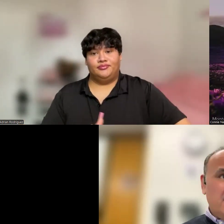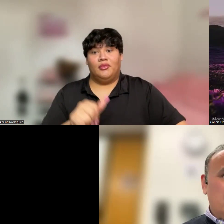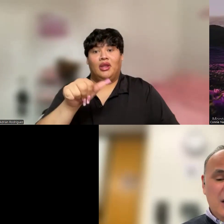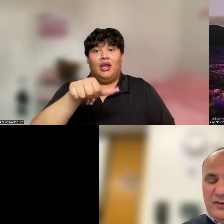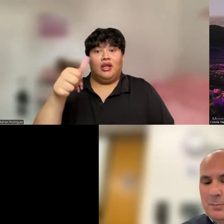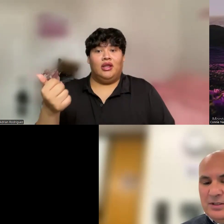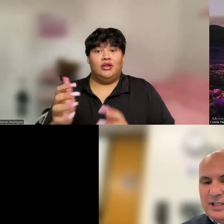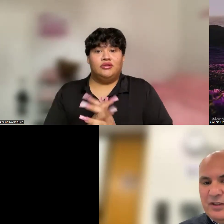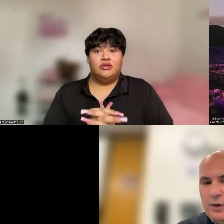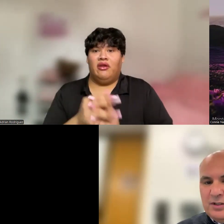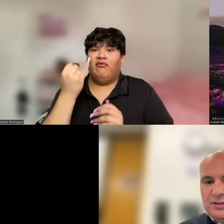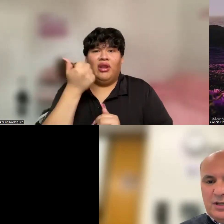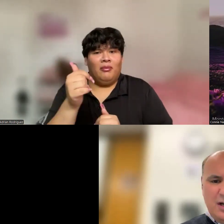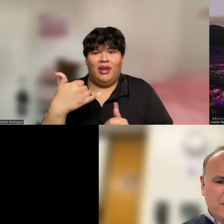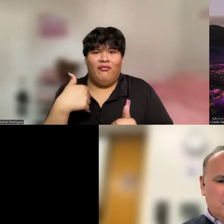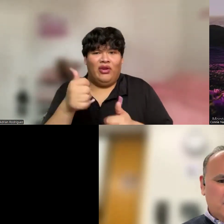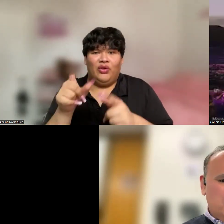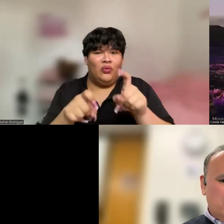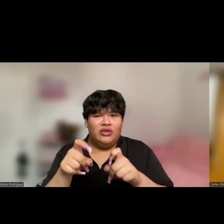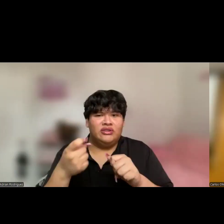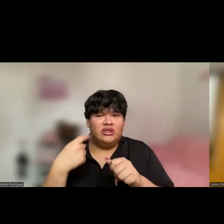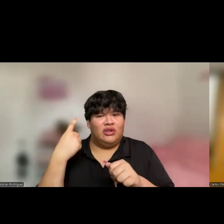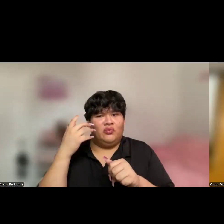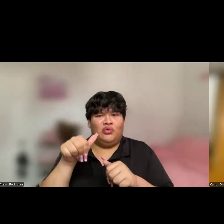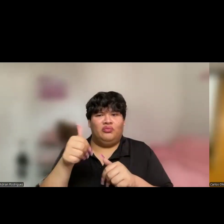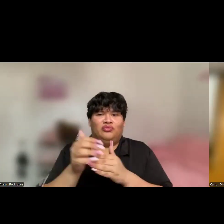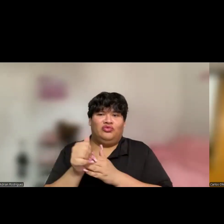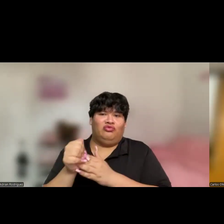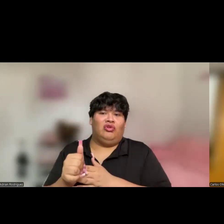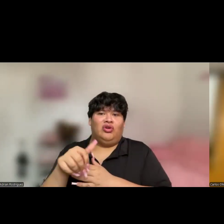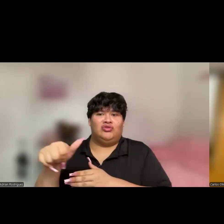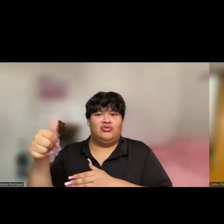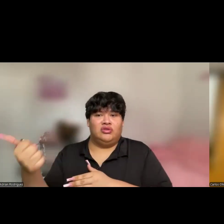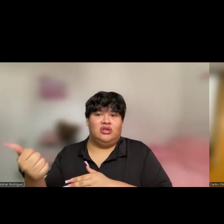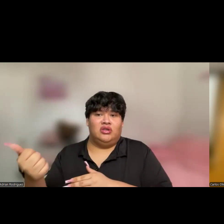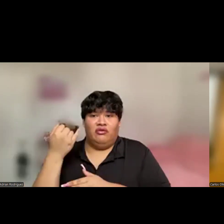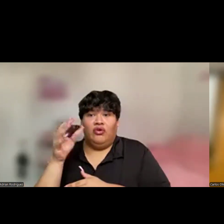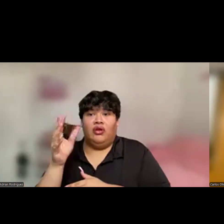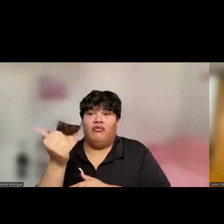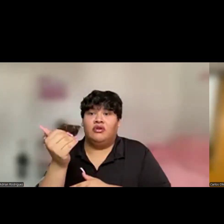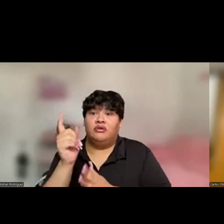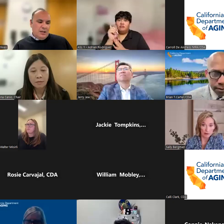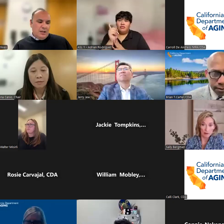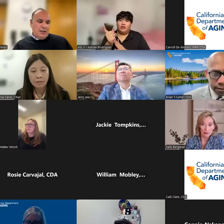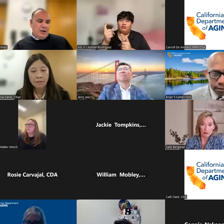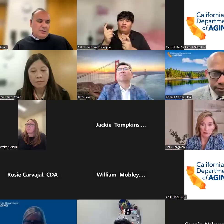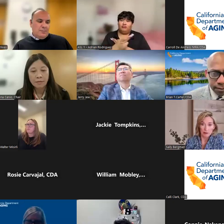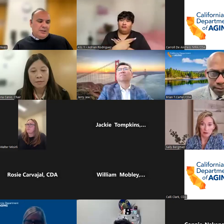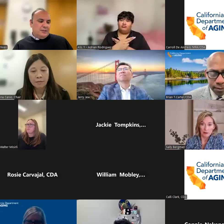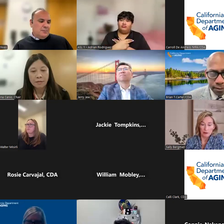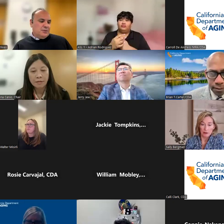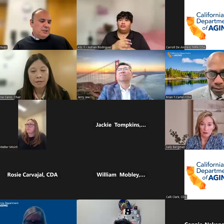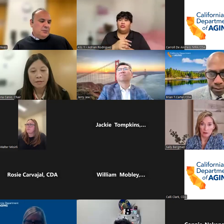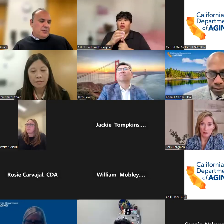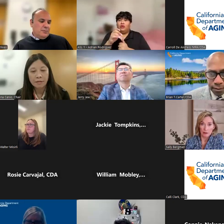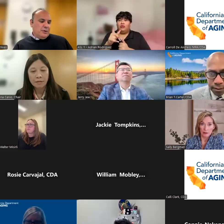Next, if anybody doesn't have any questions, I think we're going to move on to taking a 15-minute break. Carol,